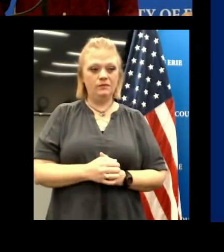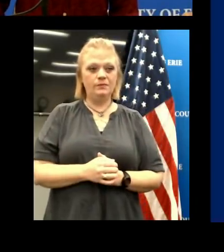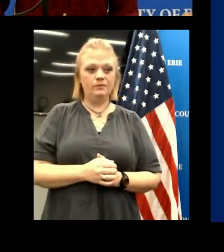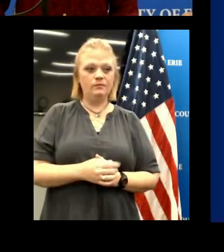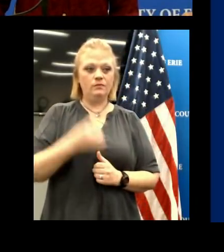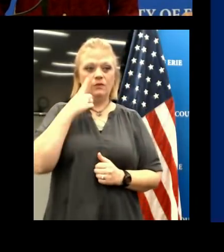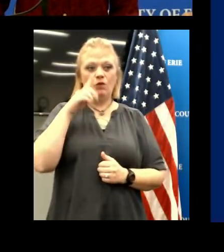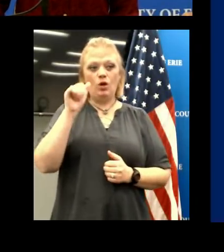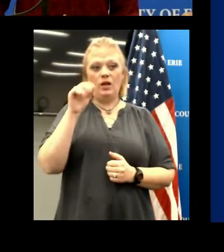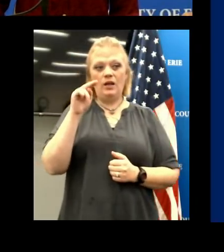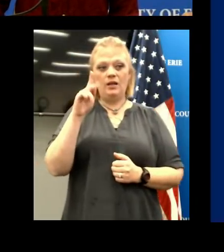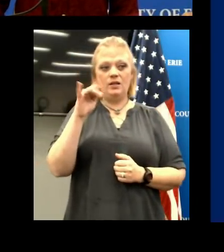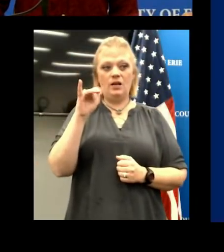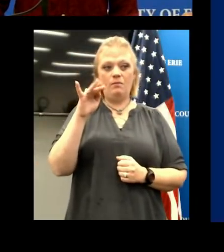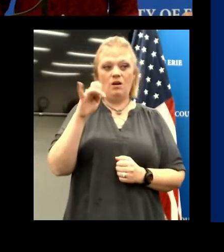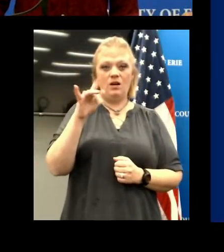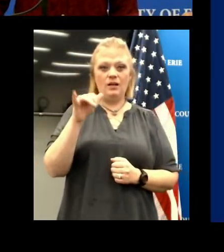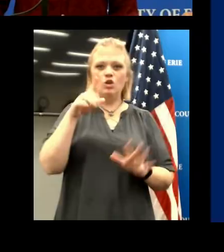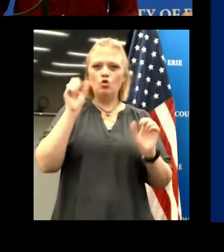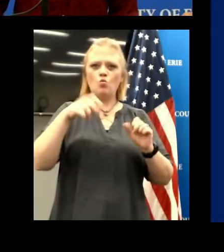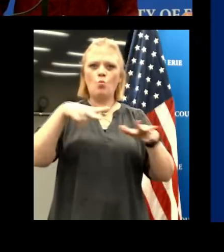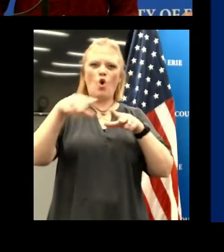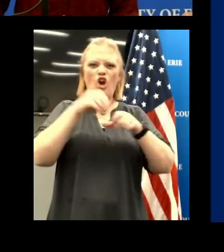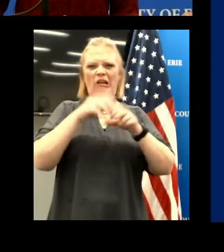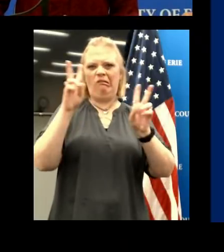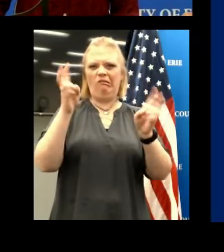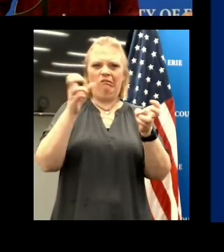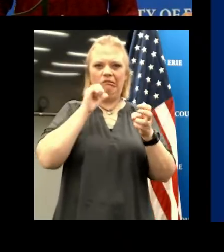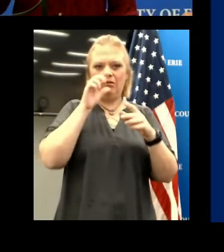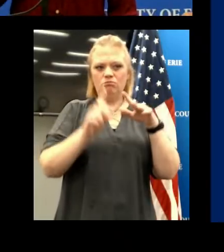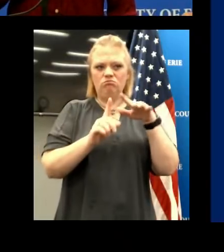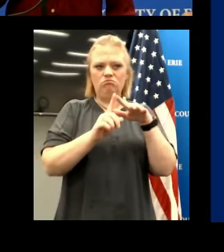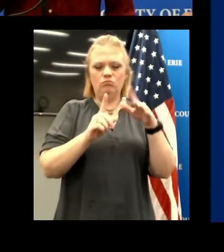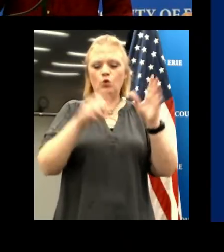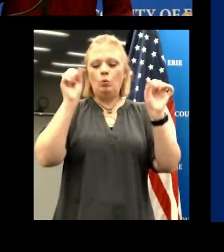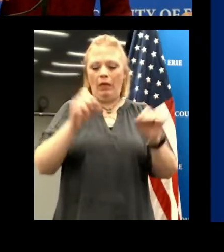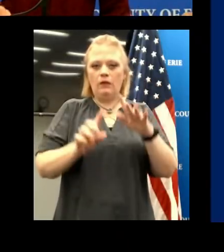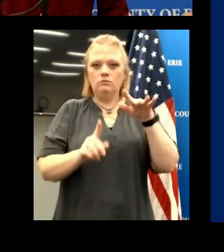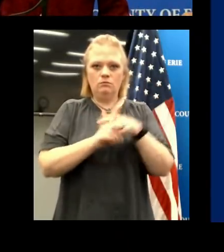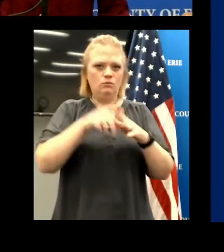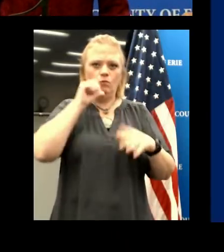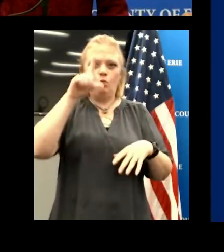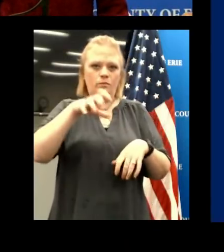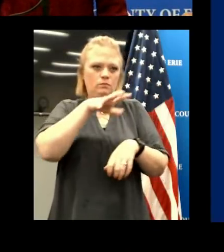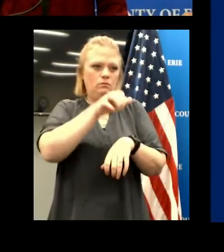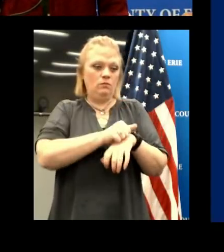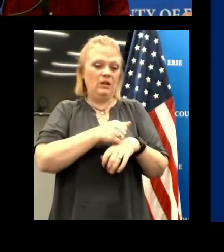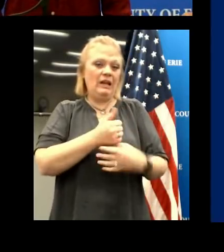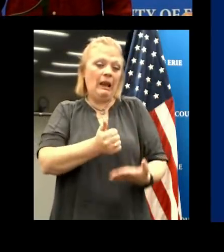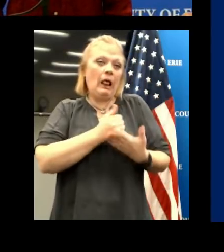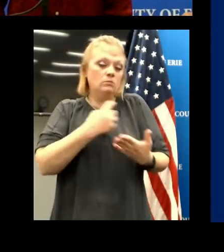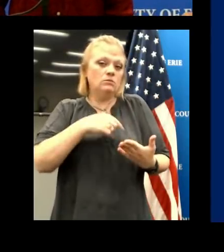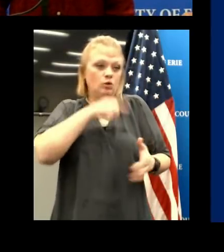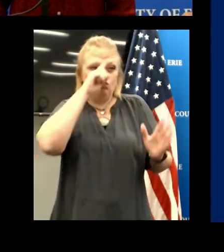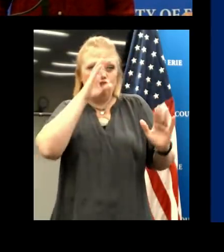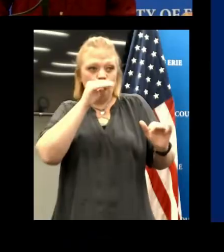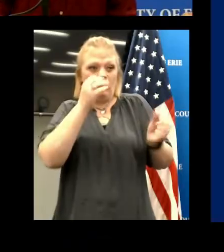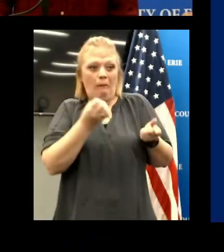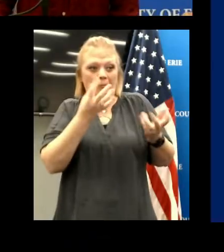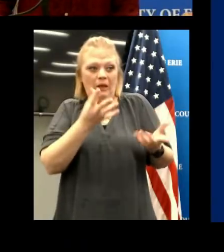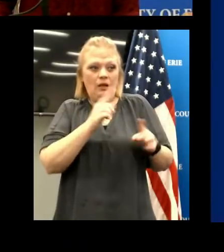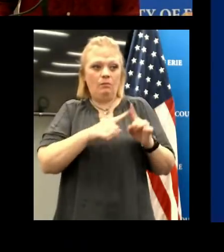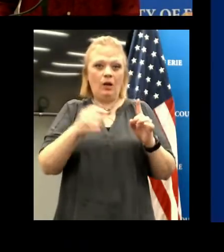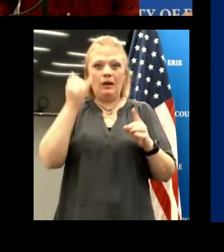the antibody test, you can just walk in. You don't need to schedule an appointment. It's helpful for us to know what to expect. However, if you're in the